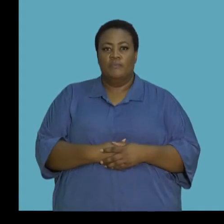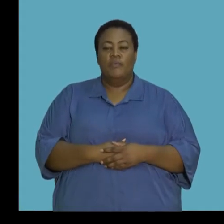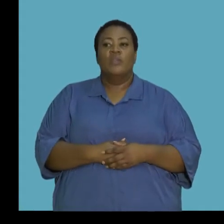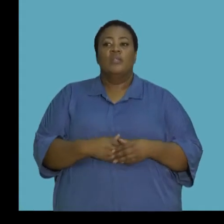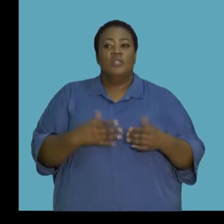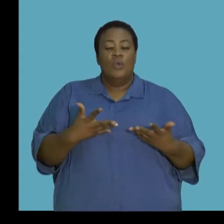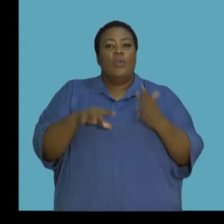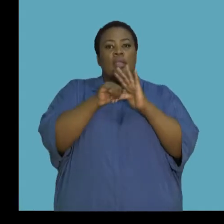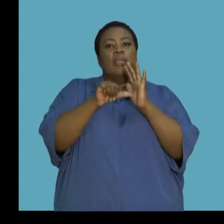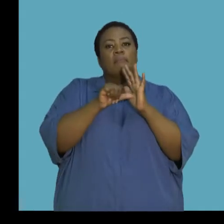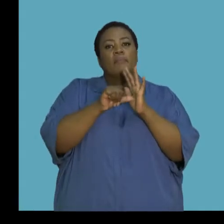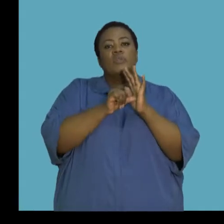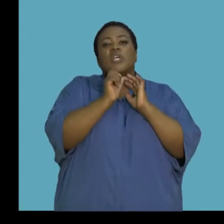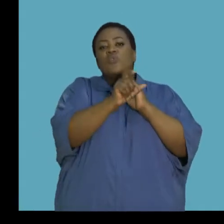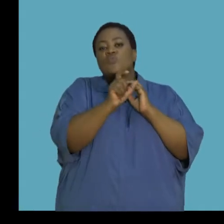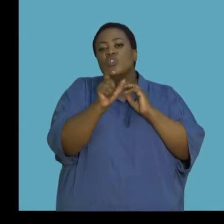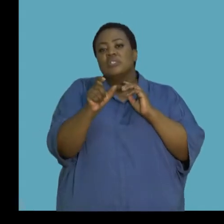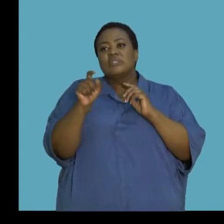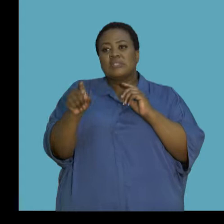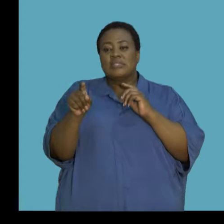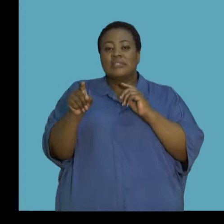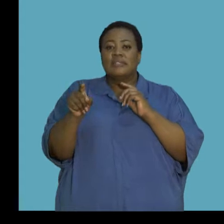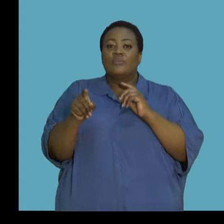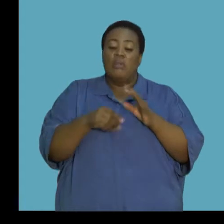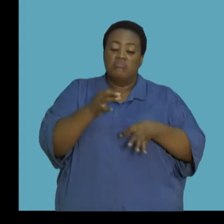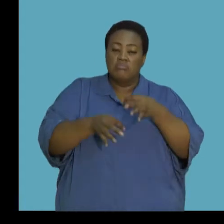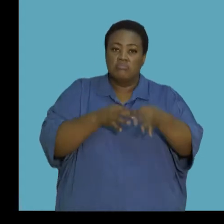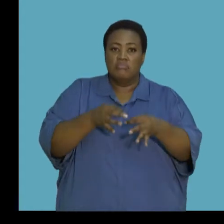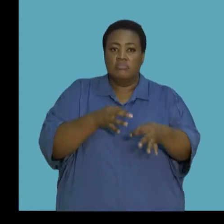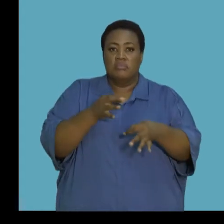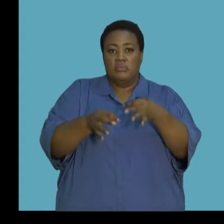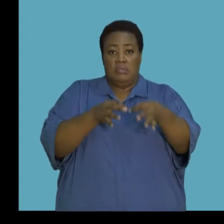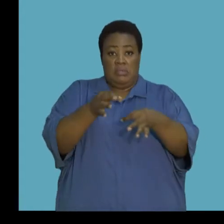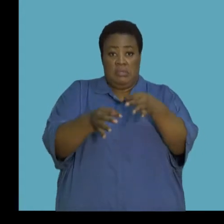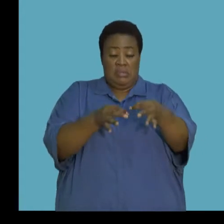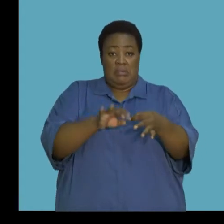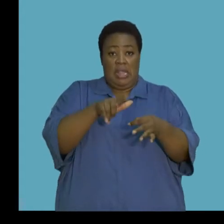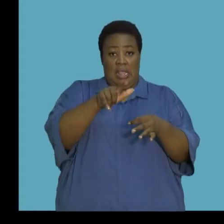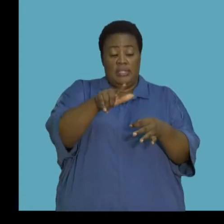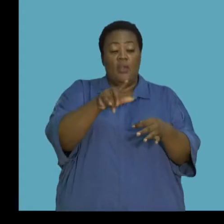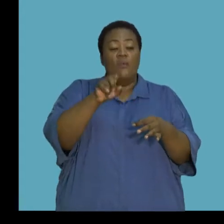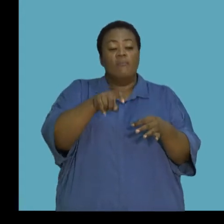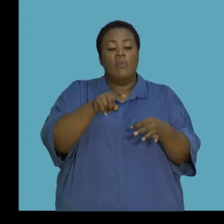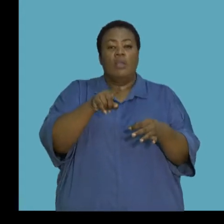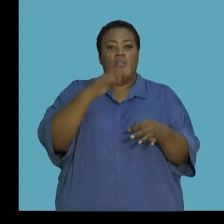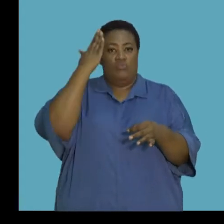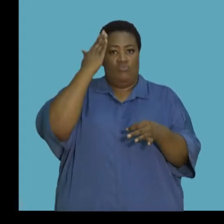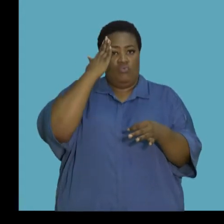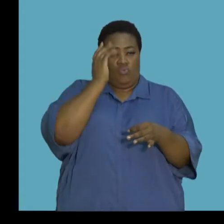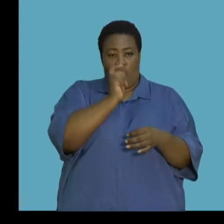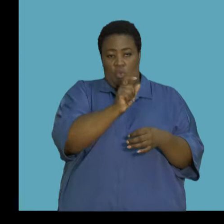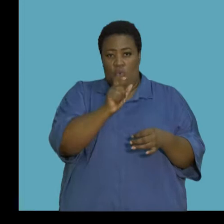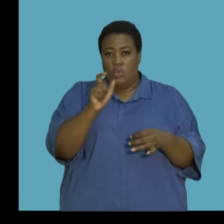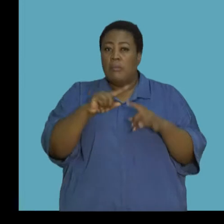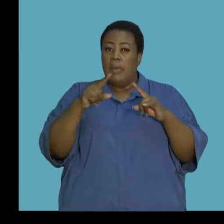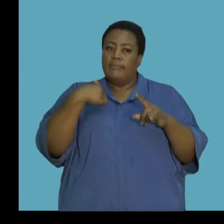So, what are the key words in this section? And as we get into this next segment, we've got to look at these terms,